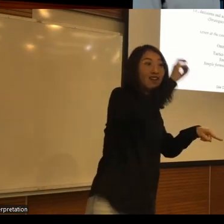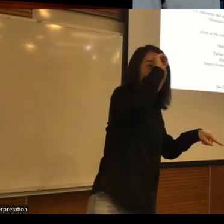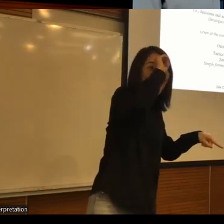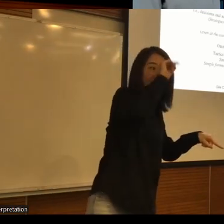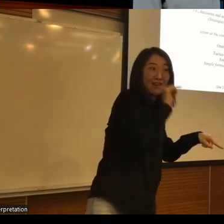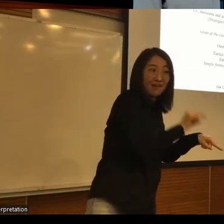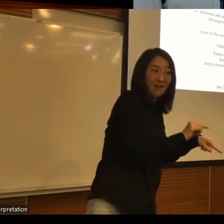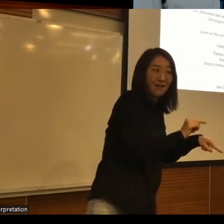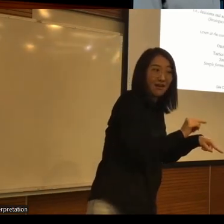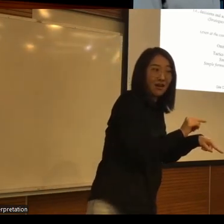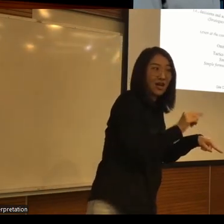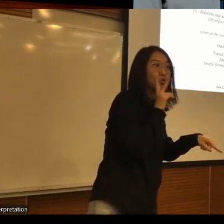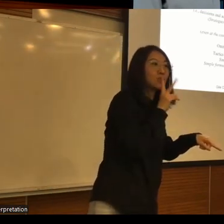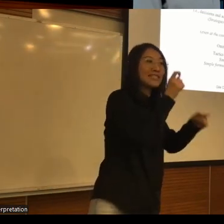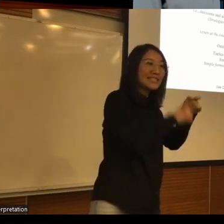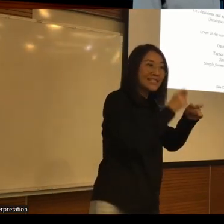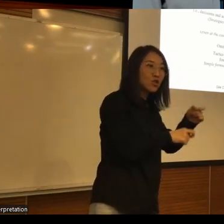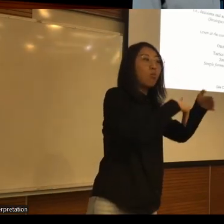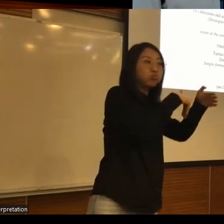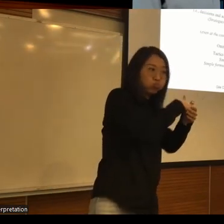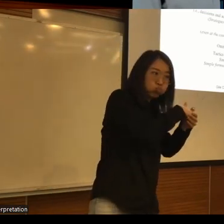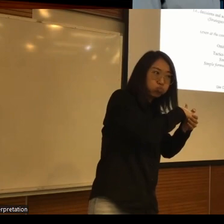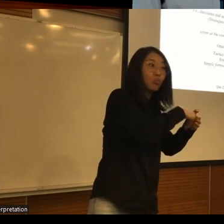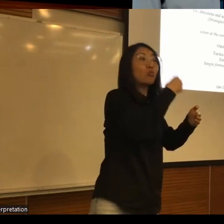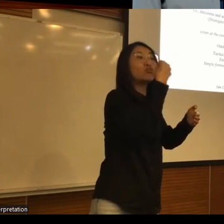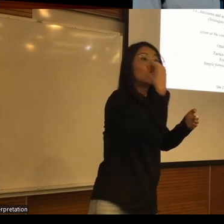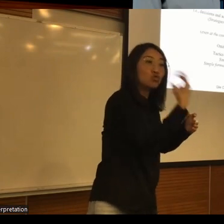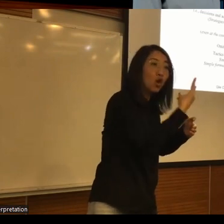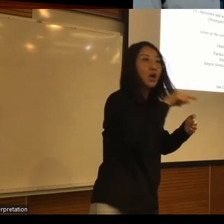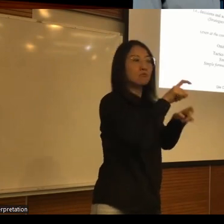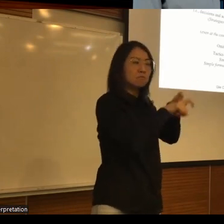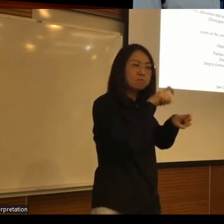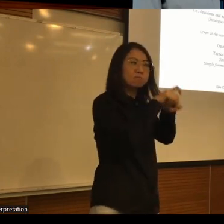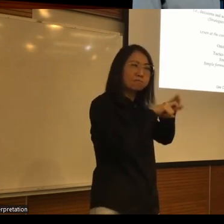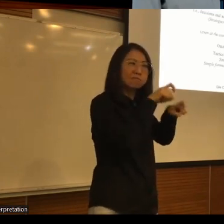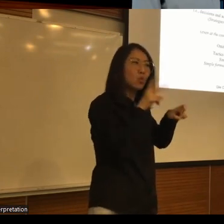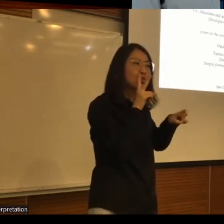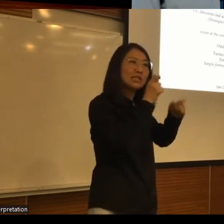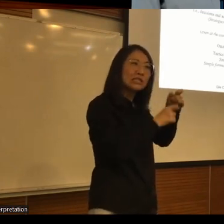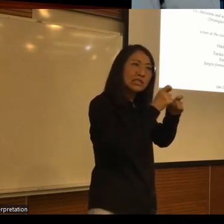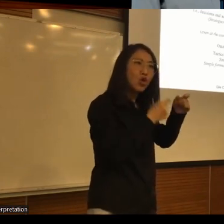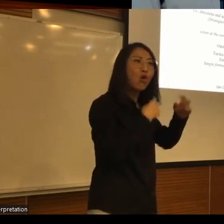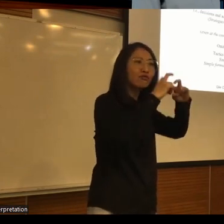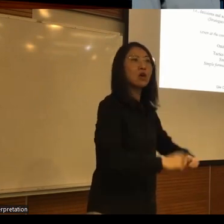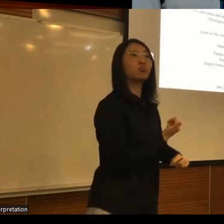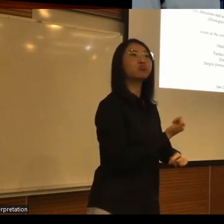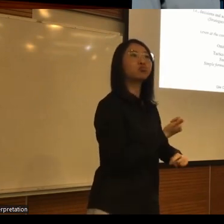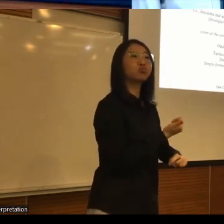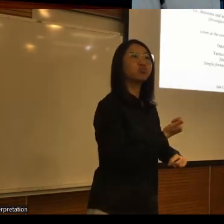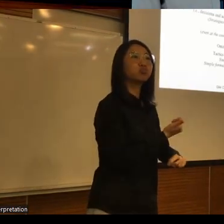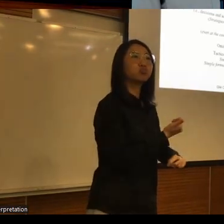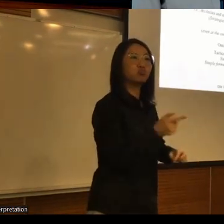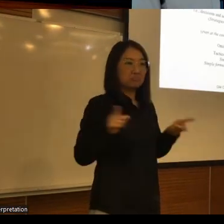have the store the information, and then they can deal with or manipulate the information as well.